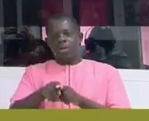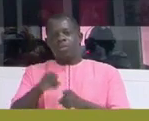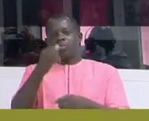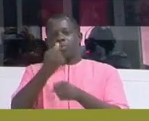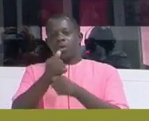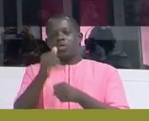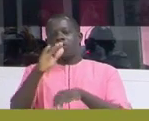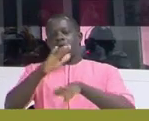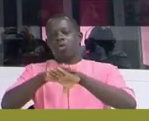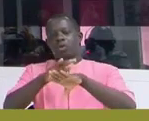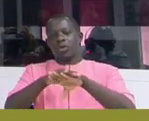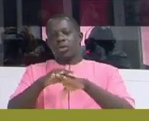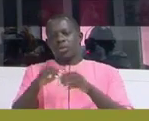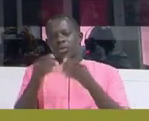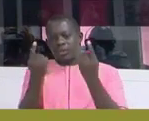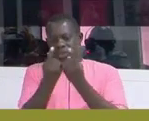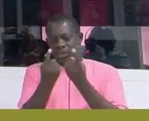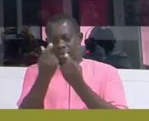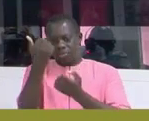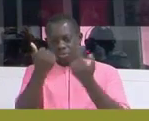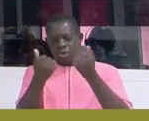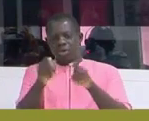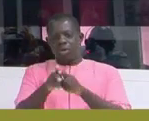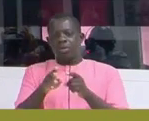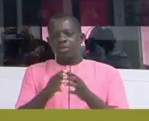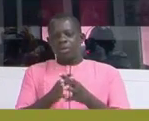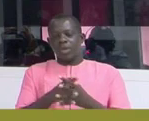trips to it took it